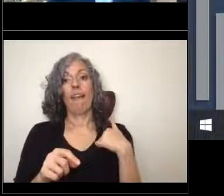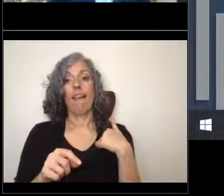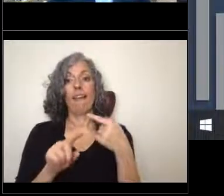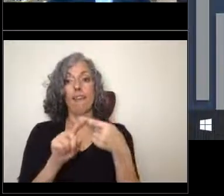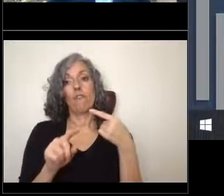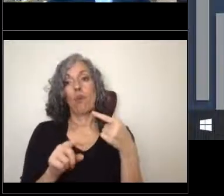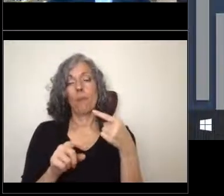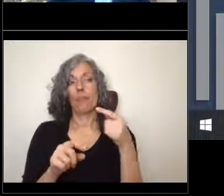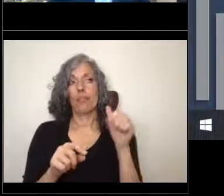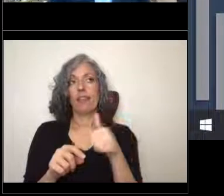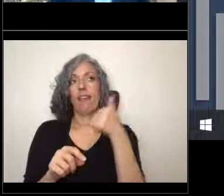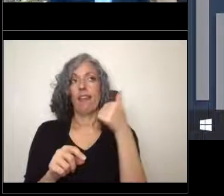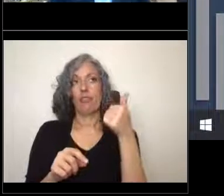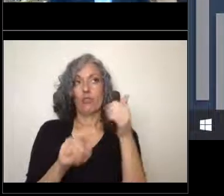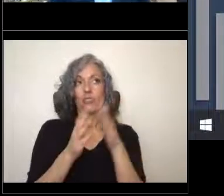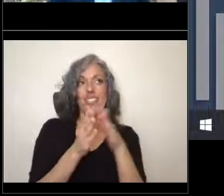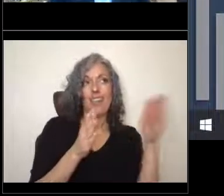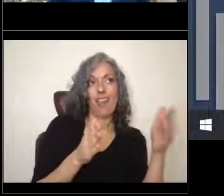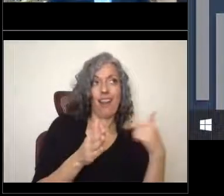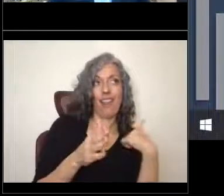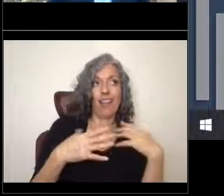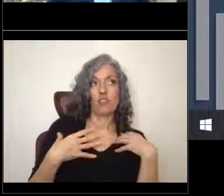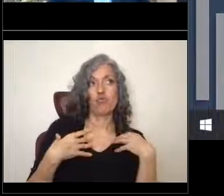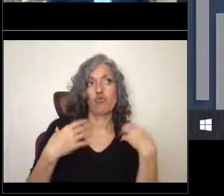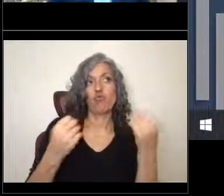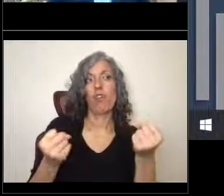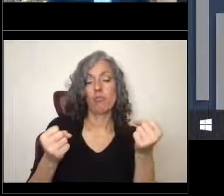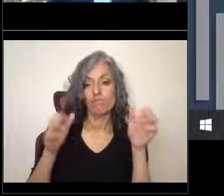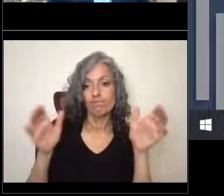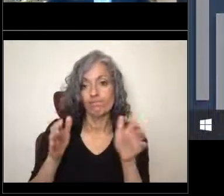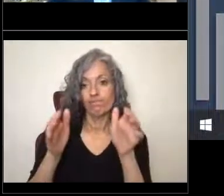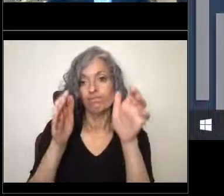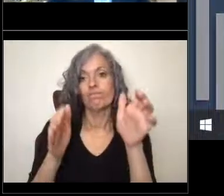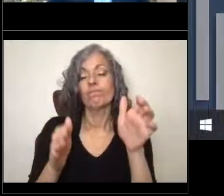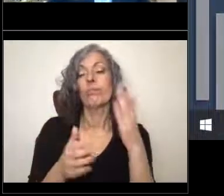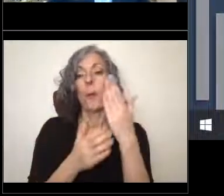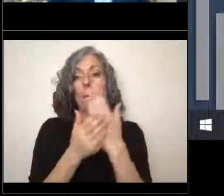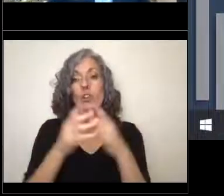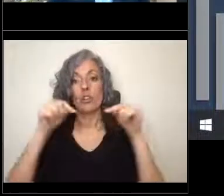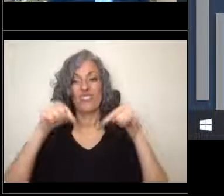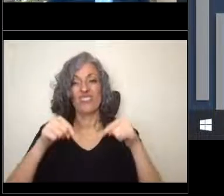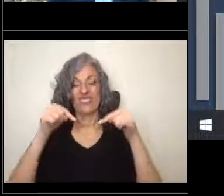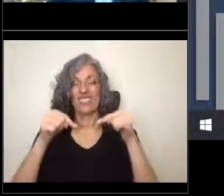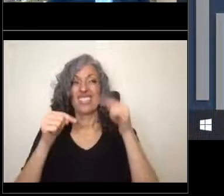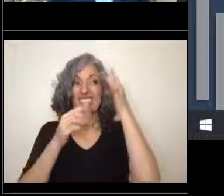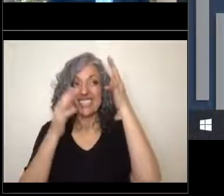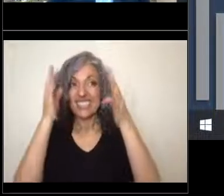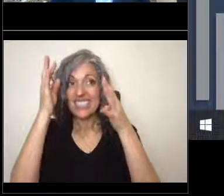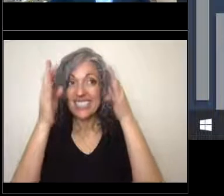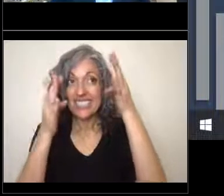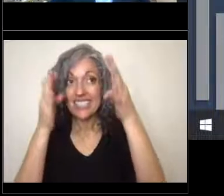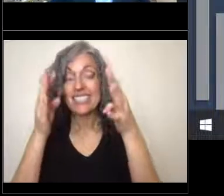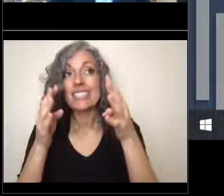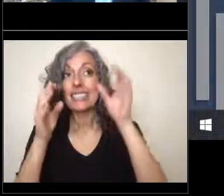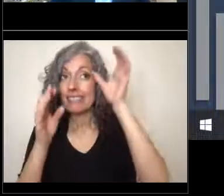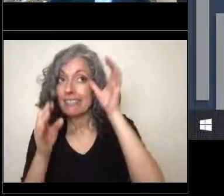methodology, I would strongly urge that as part of this strategy